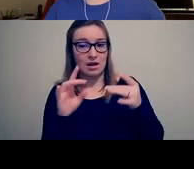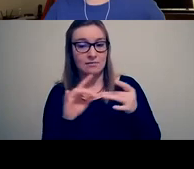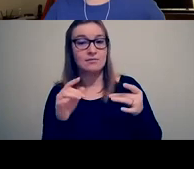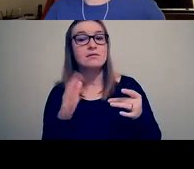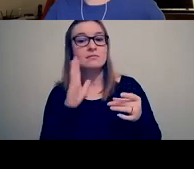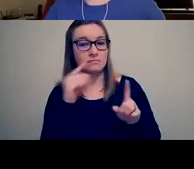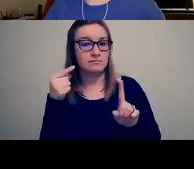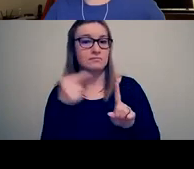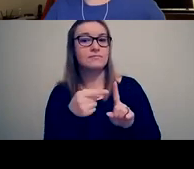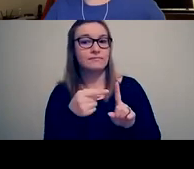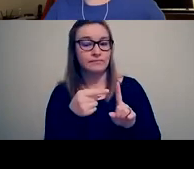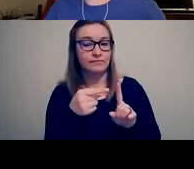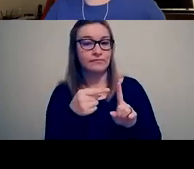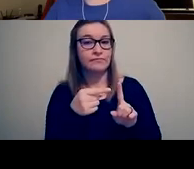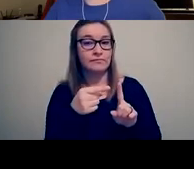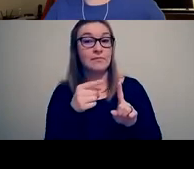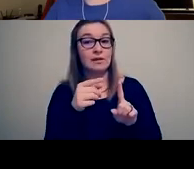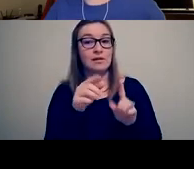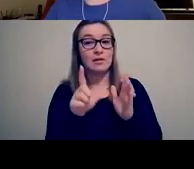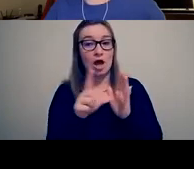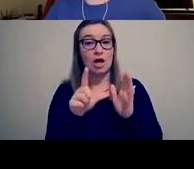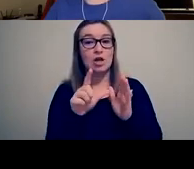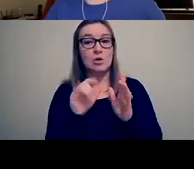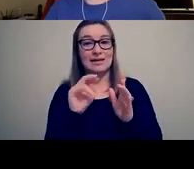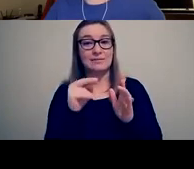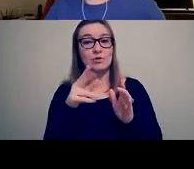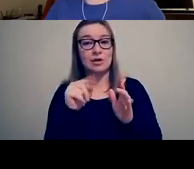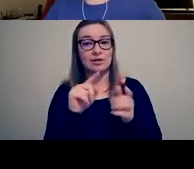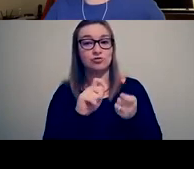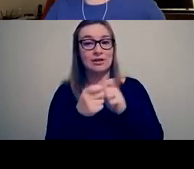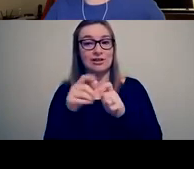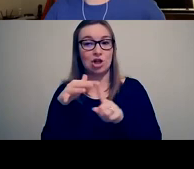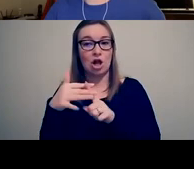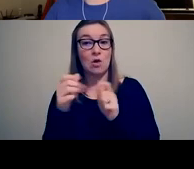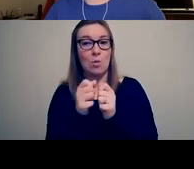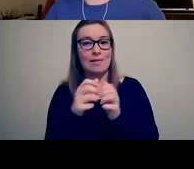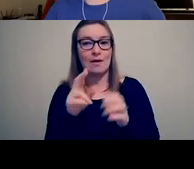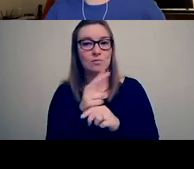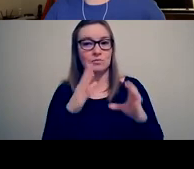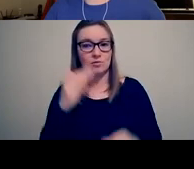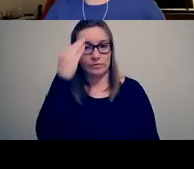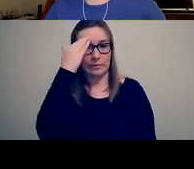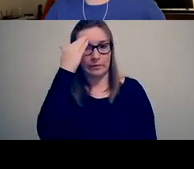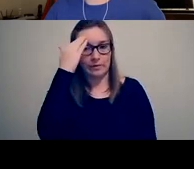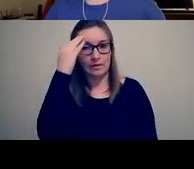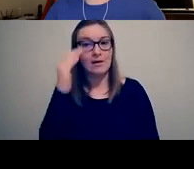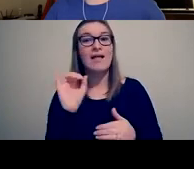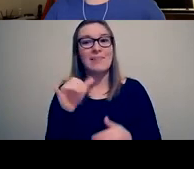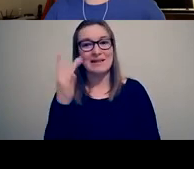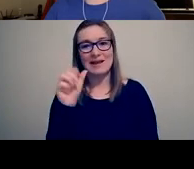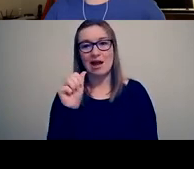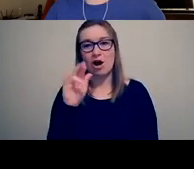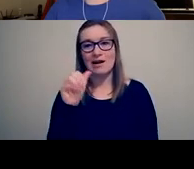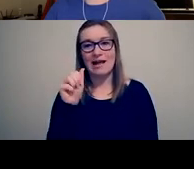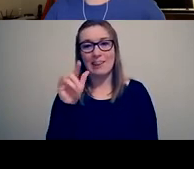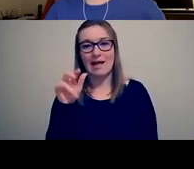the on input, it's changing the context without the user's awareness. So that's where ARIA Live makes the user aware that there's